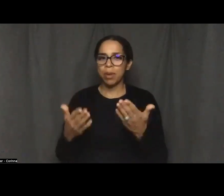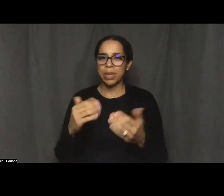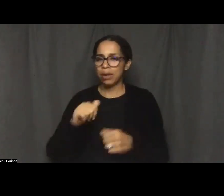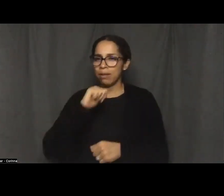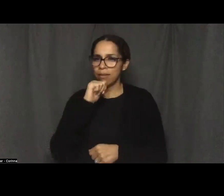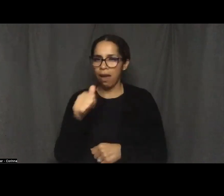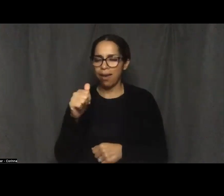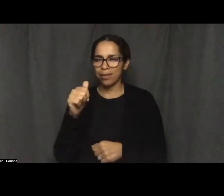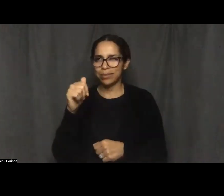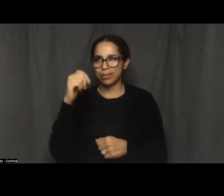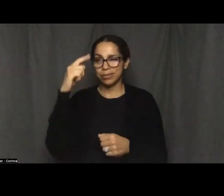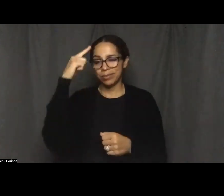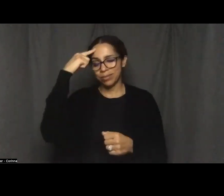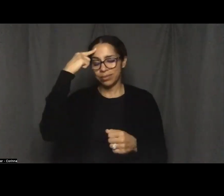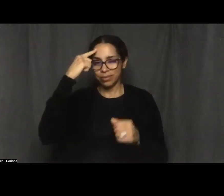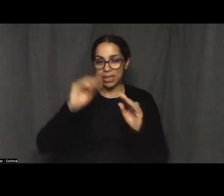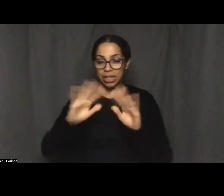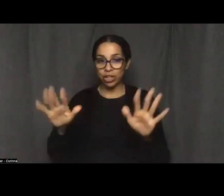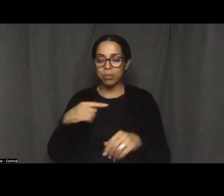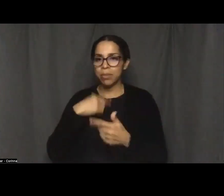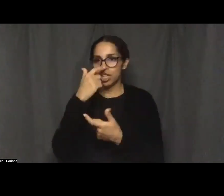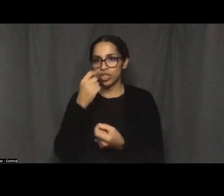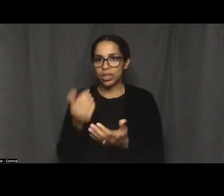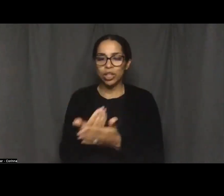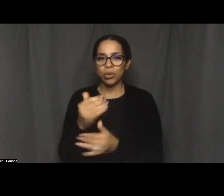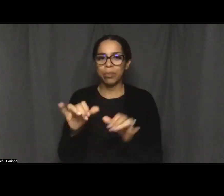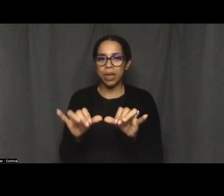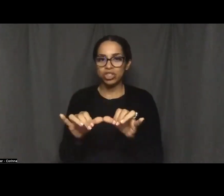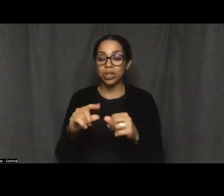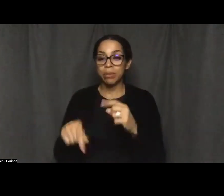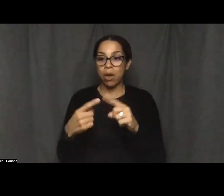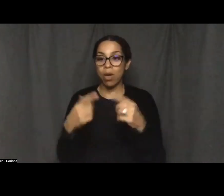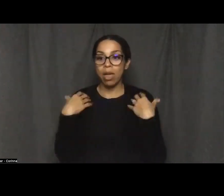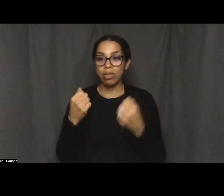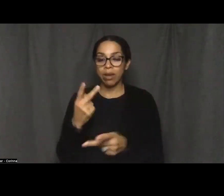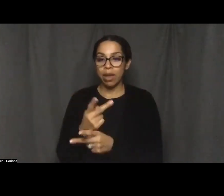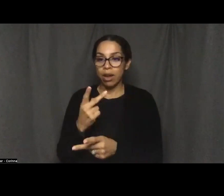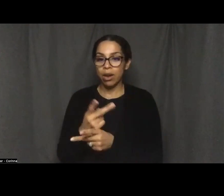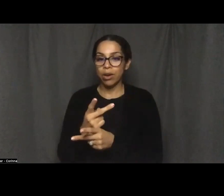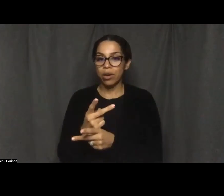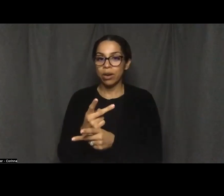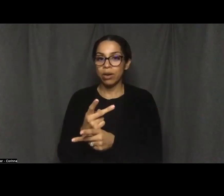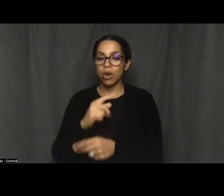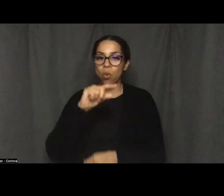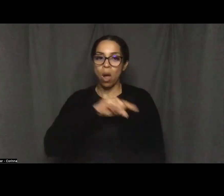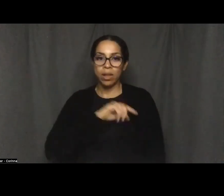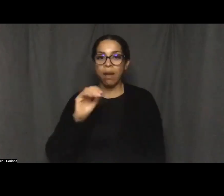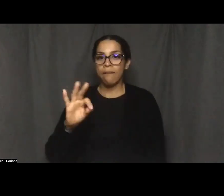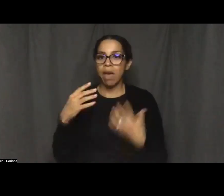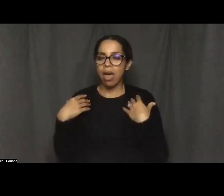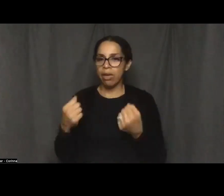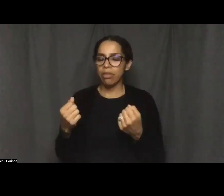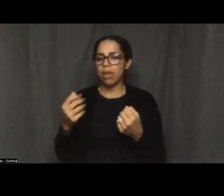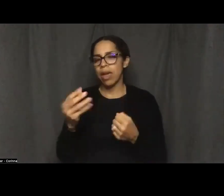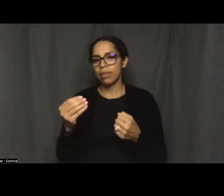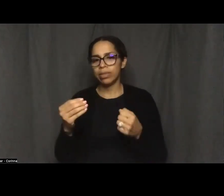formed yet, but I'm interested in the new measure, the new metric around healthcare or quality of health and the intersection